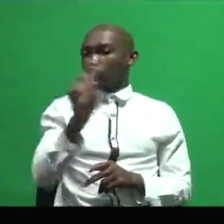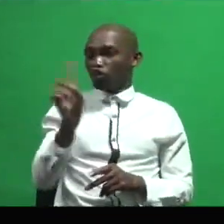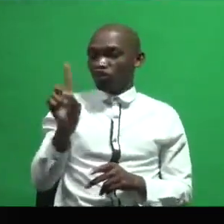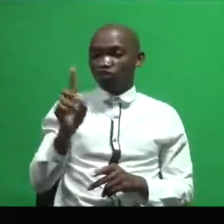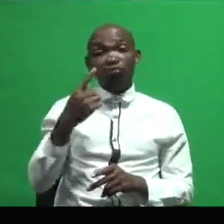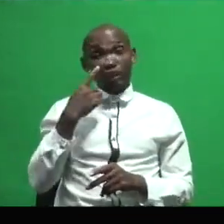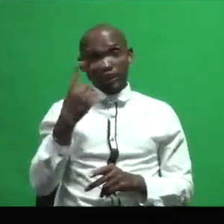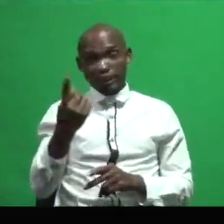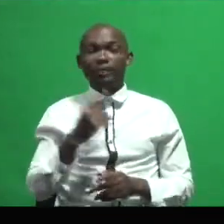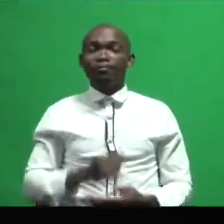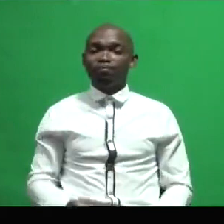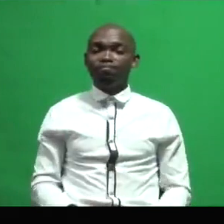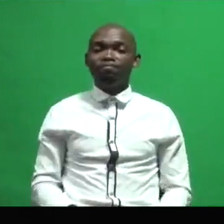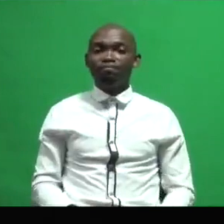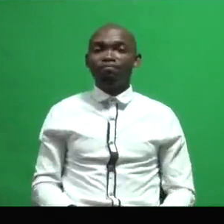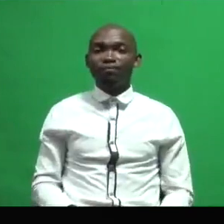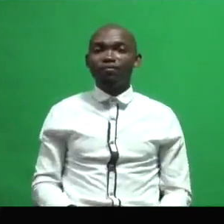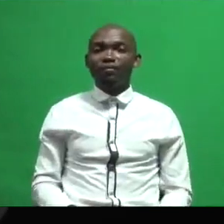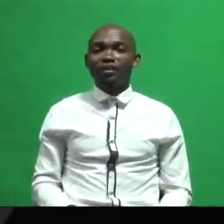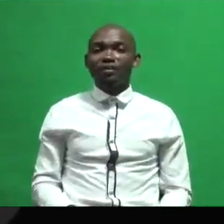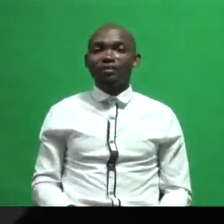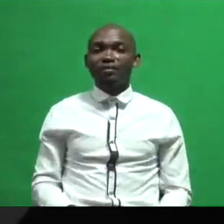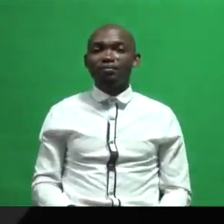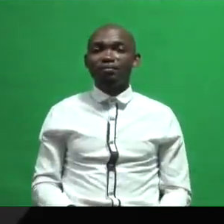Say that we have